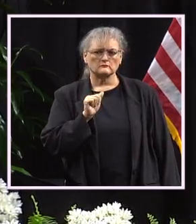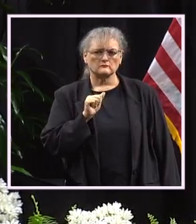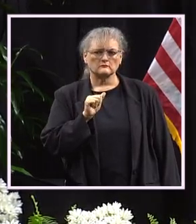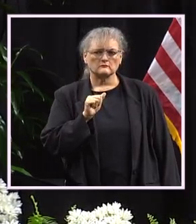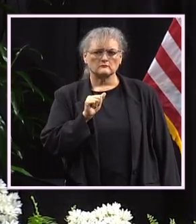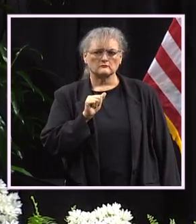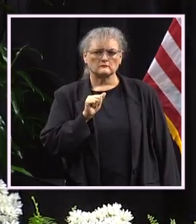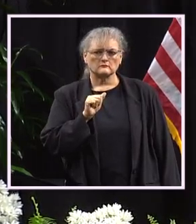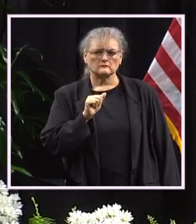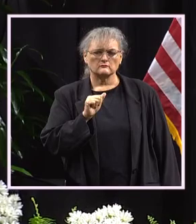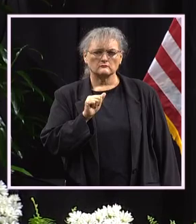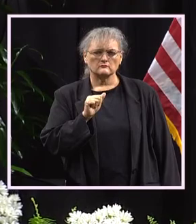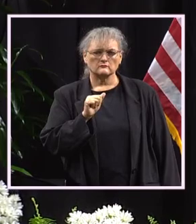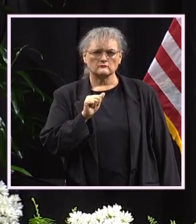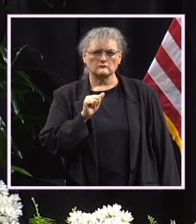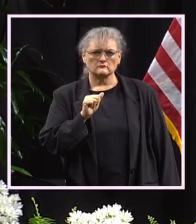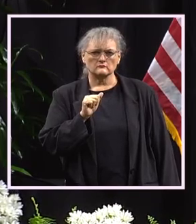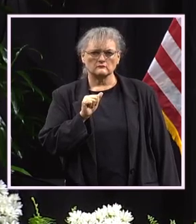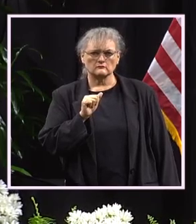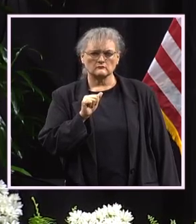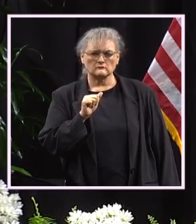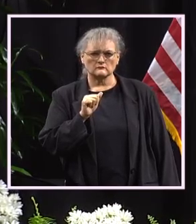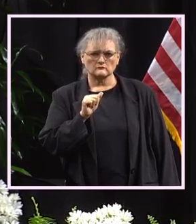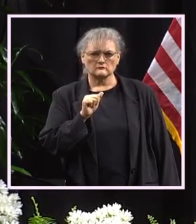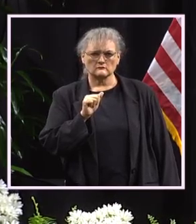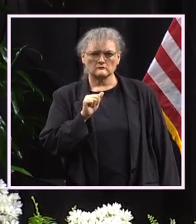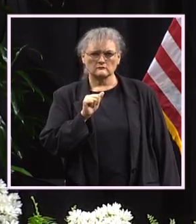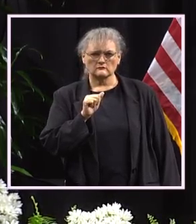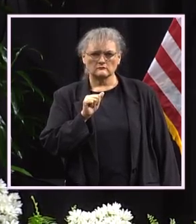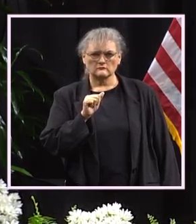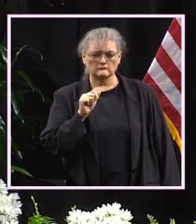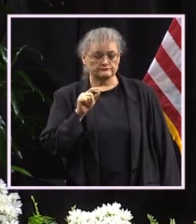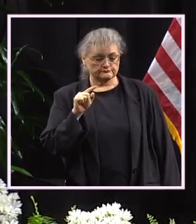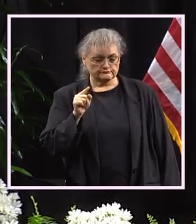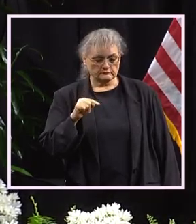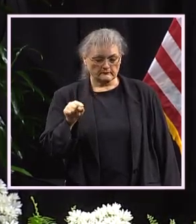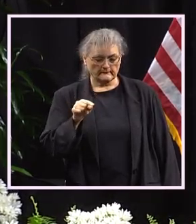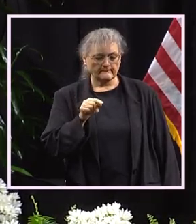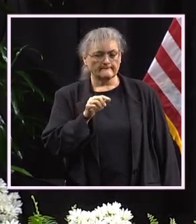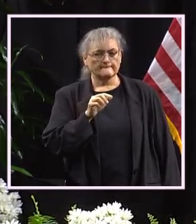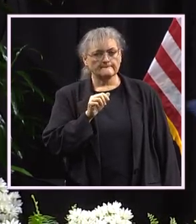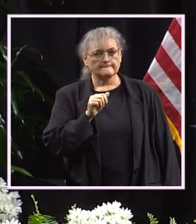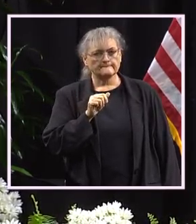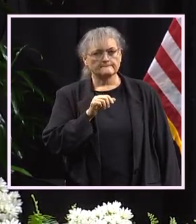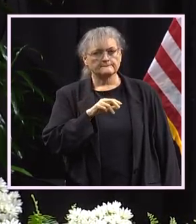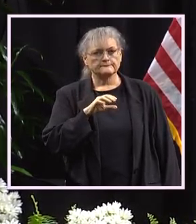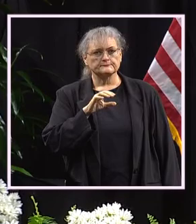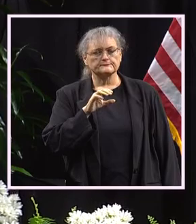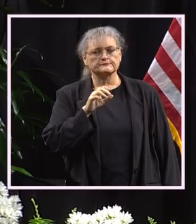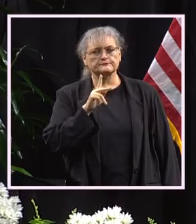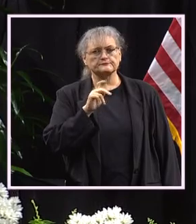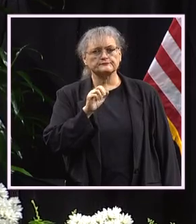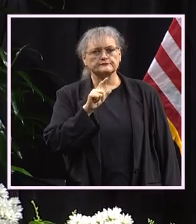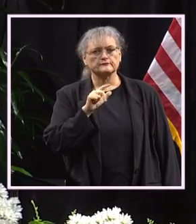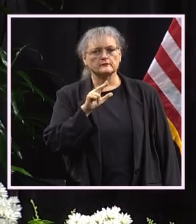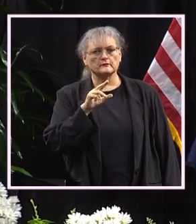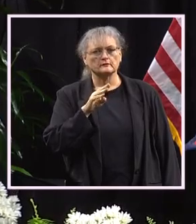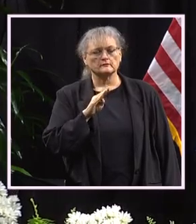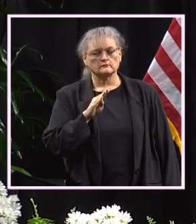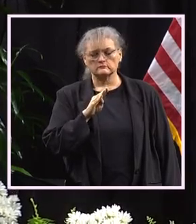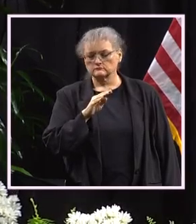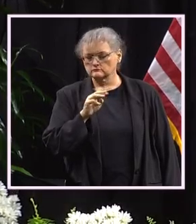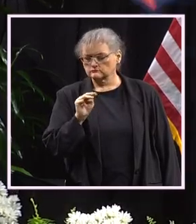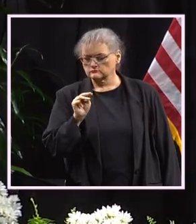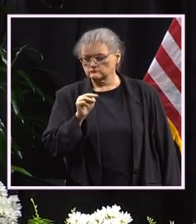Zesana Zerzanowski, Master of Arts. Caleb Aaron Golden, Master of Arts.